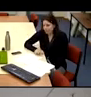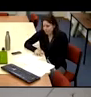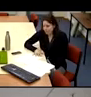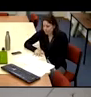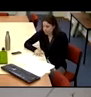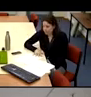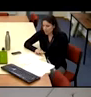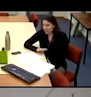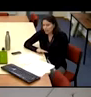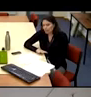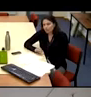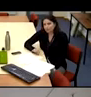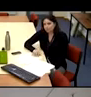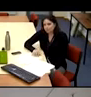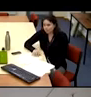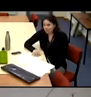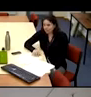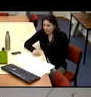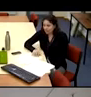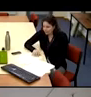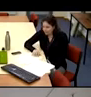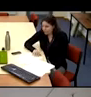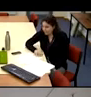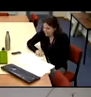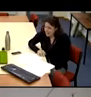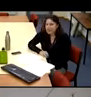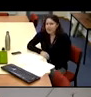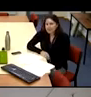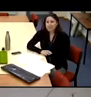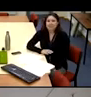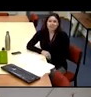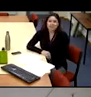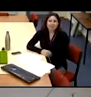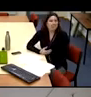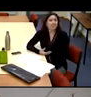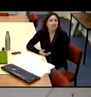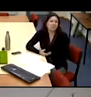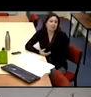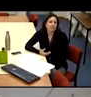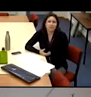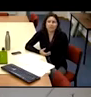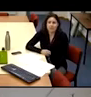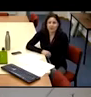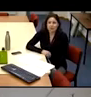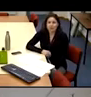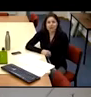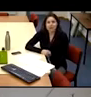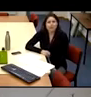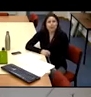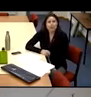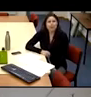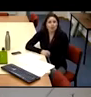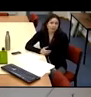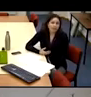potential there, but however, a word of caution, there needs to be self-reflexivity in practice also. You know,